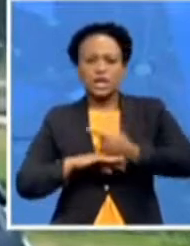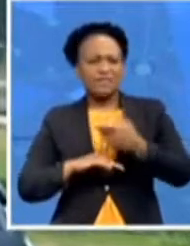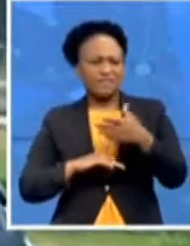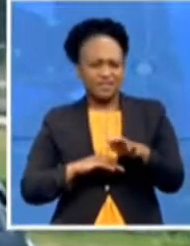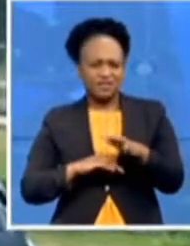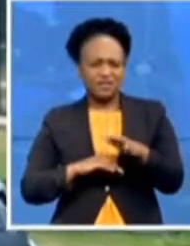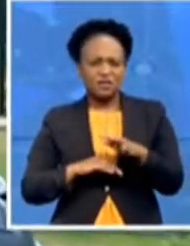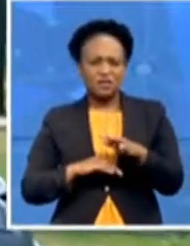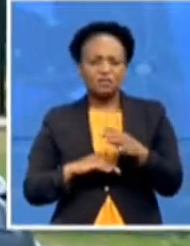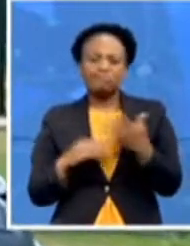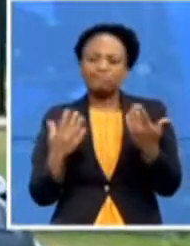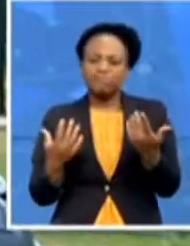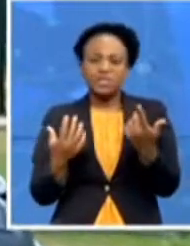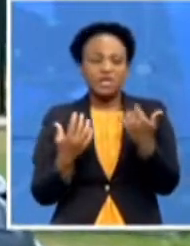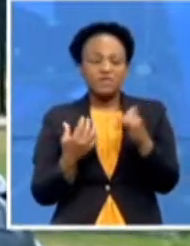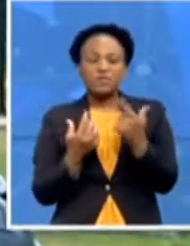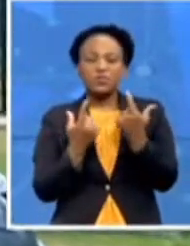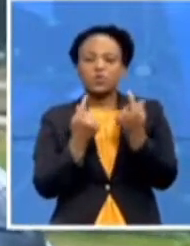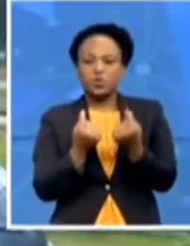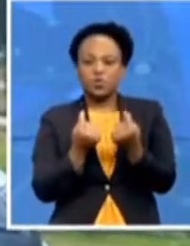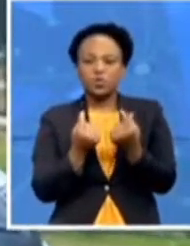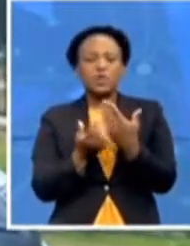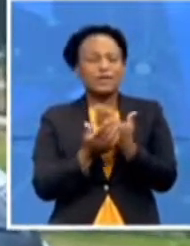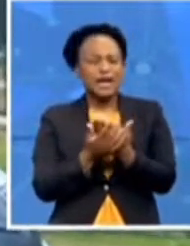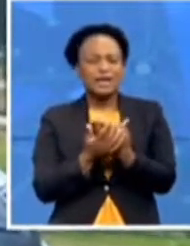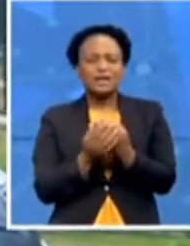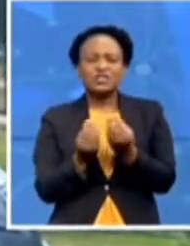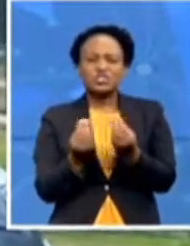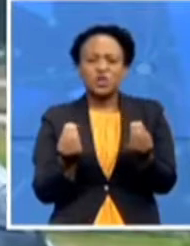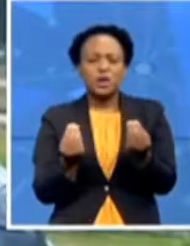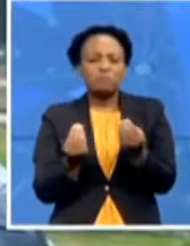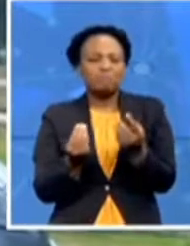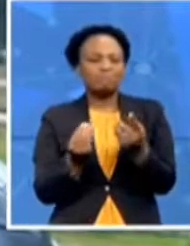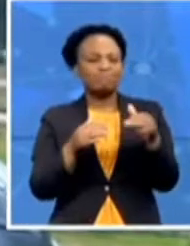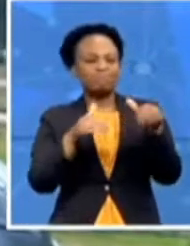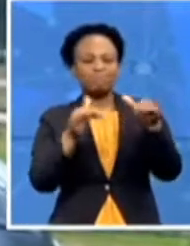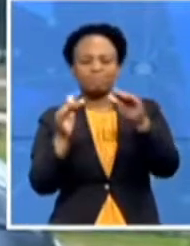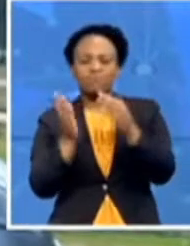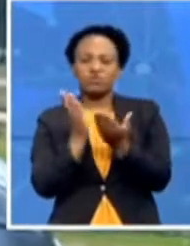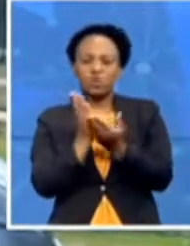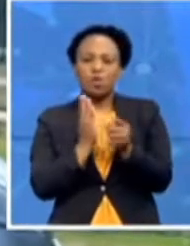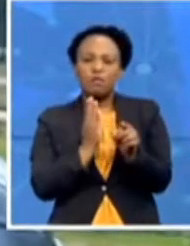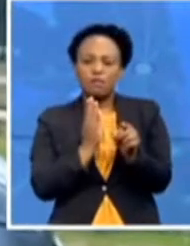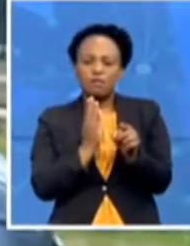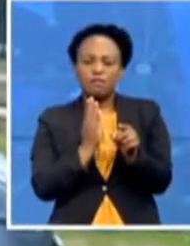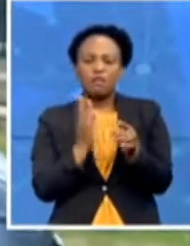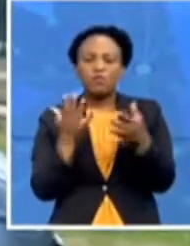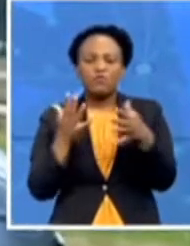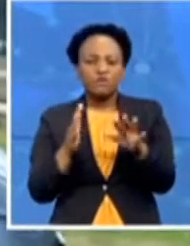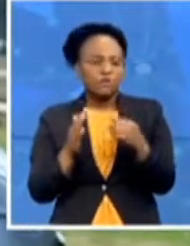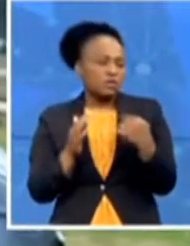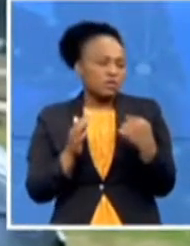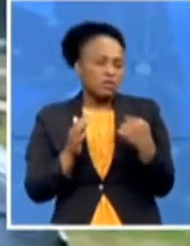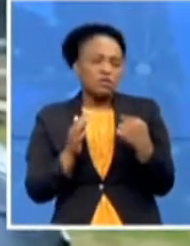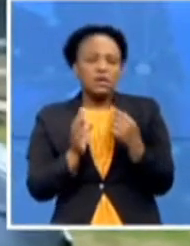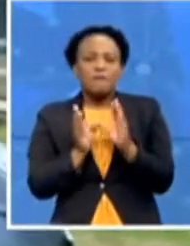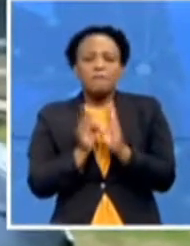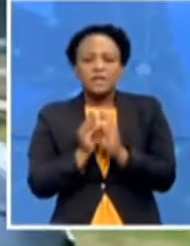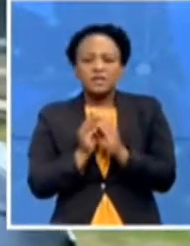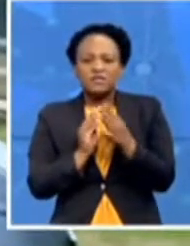and hundreds of kids without school. Because we went to a meeting a few days ago, I think last Friday, and it was